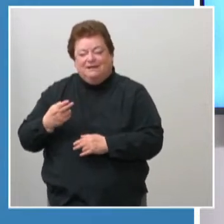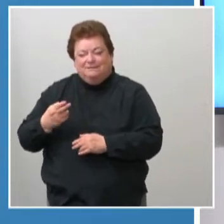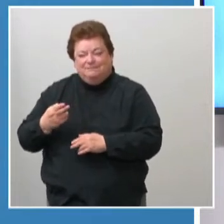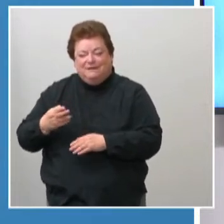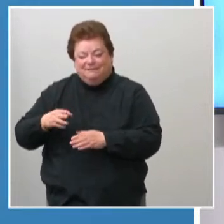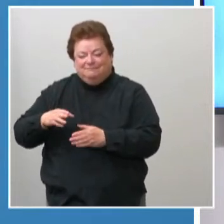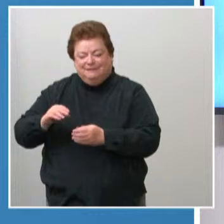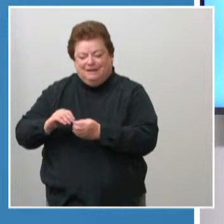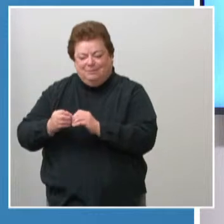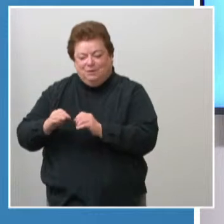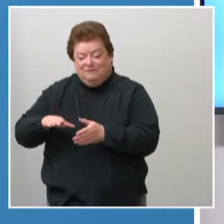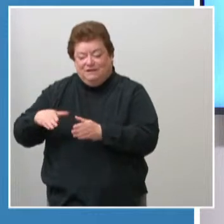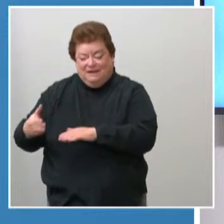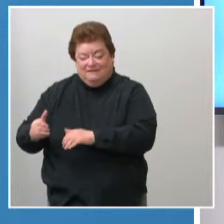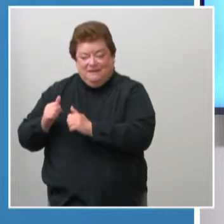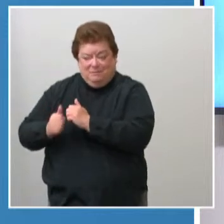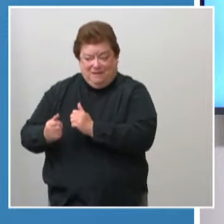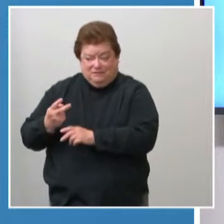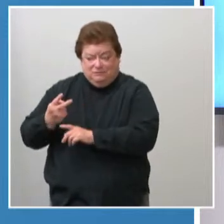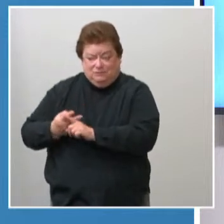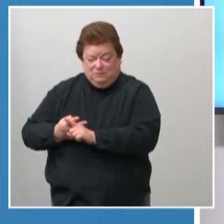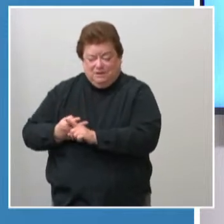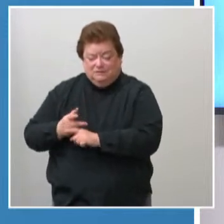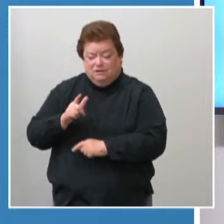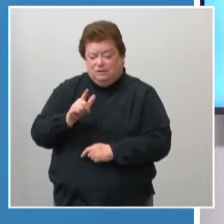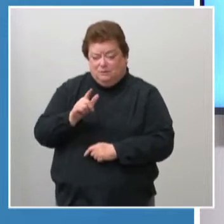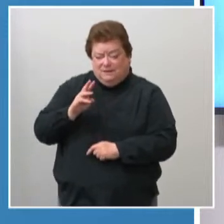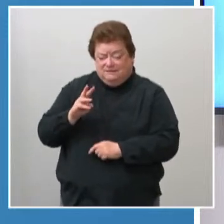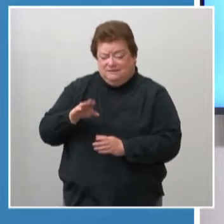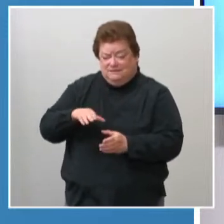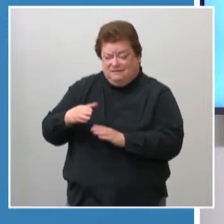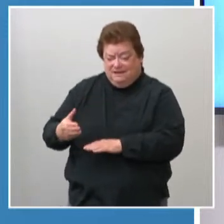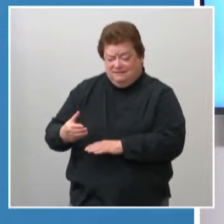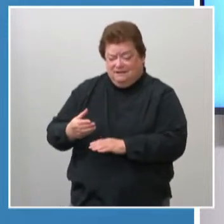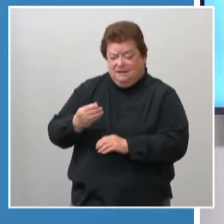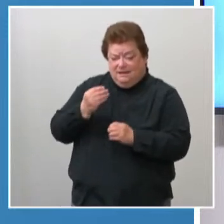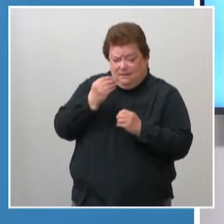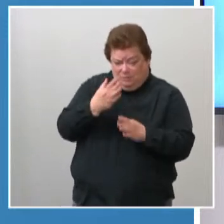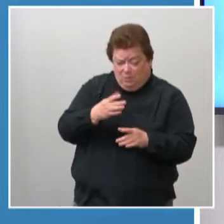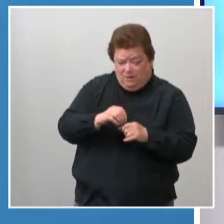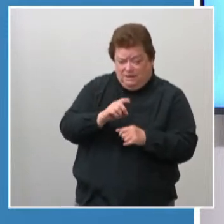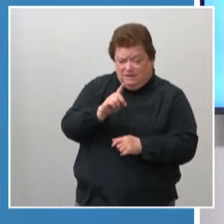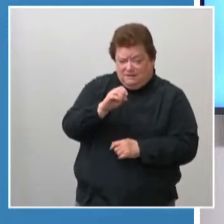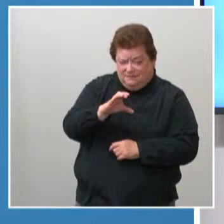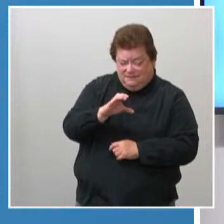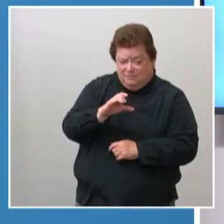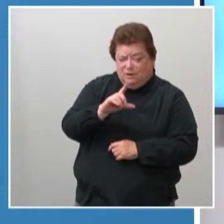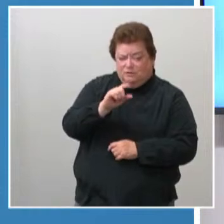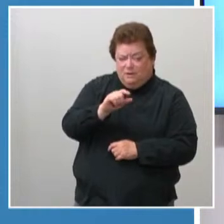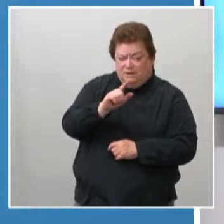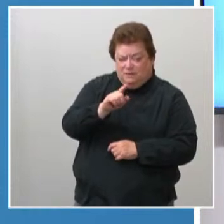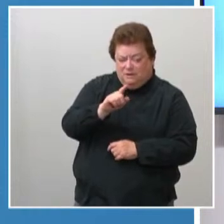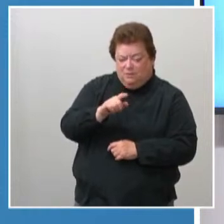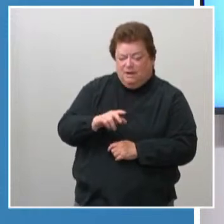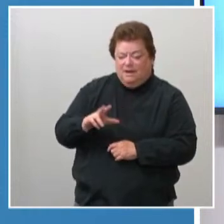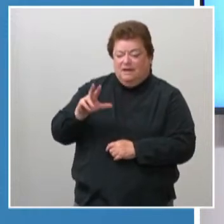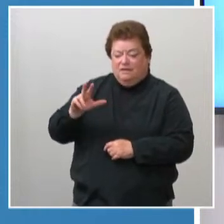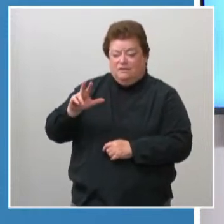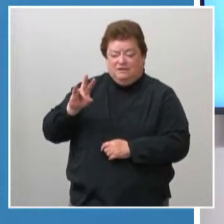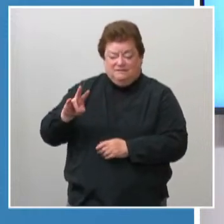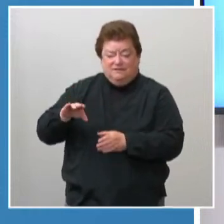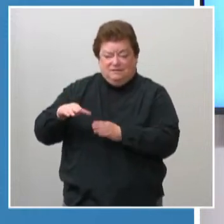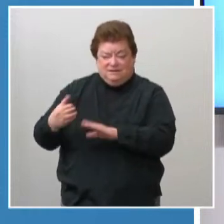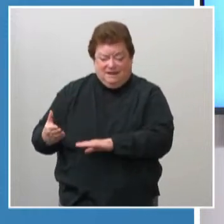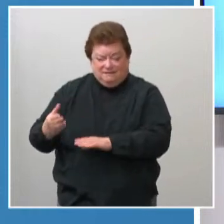the past 2 months. 26 deaths were reported in December of 2021, and 37